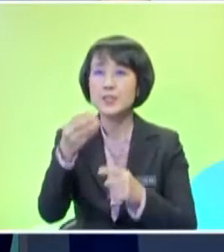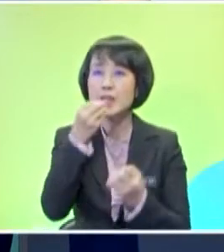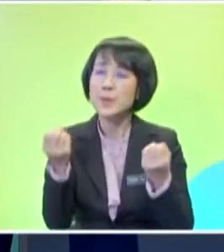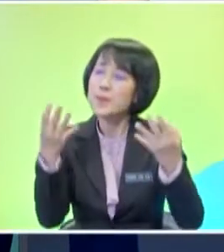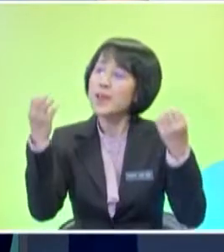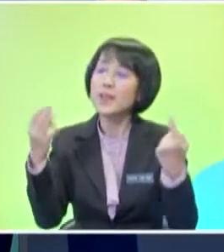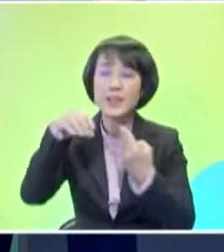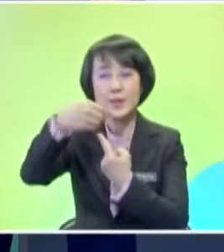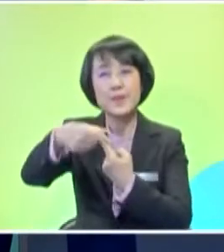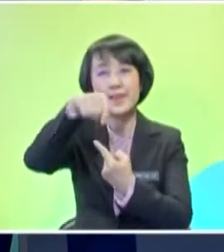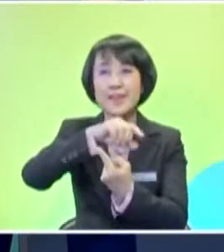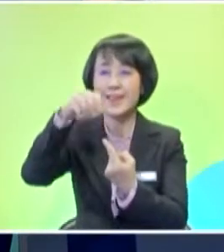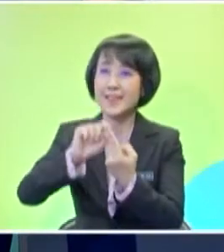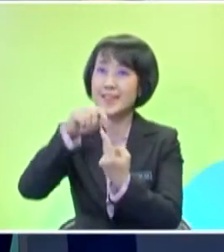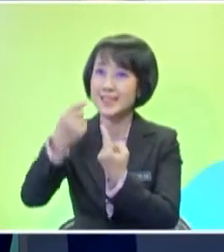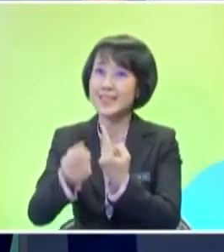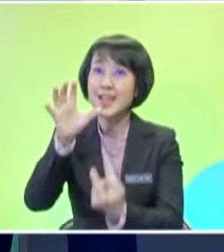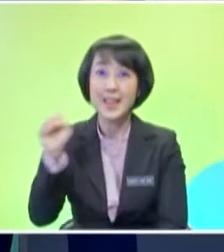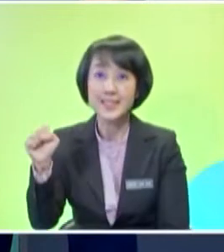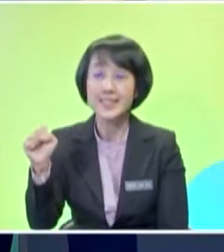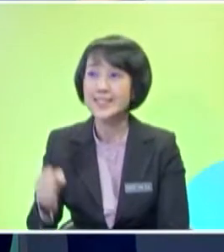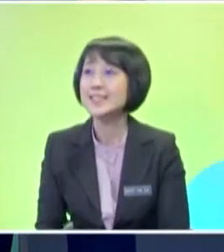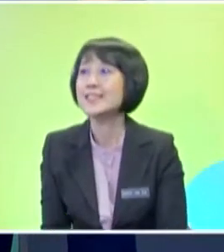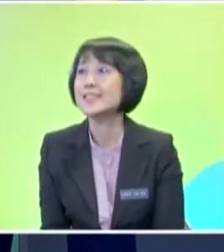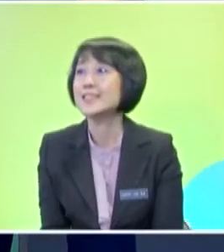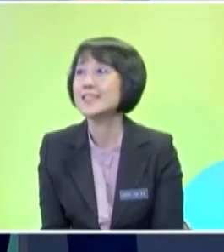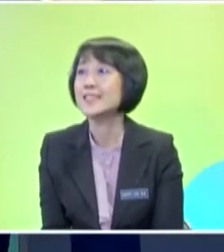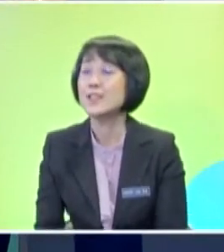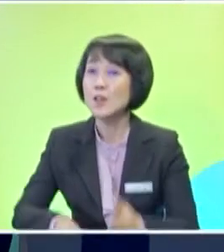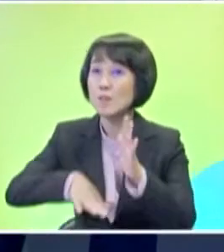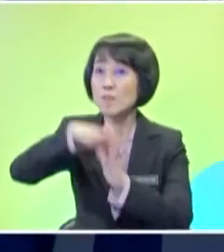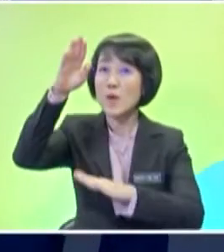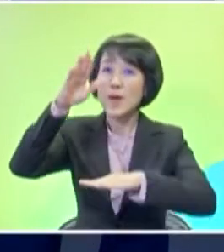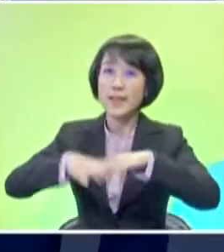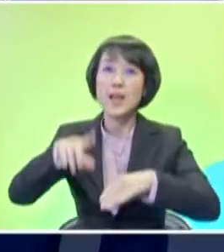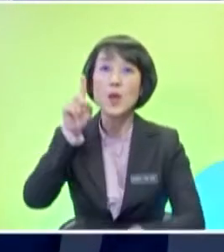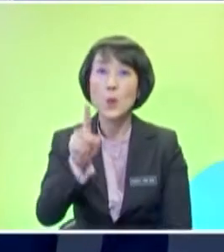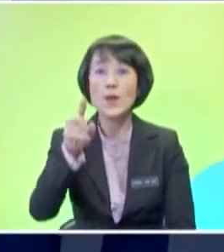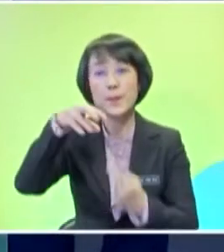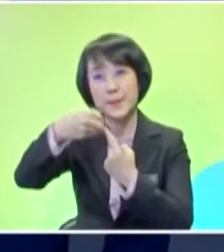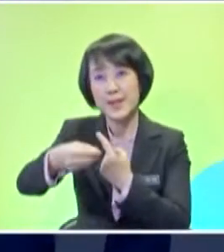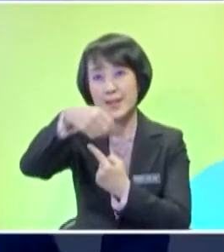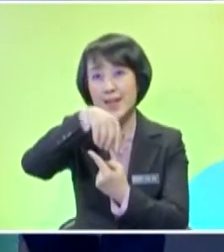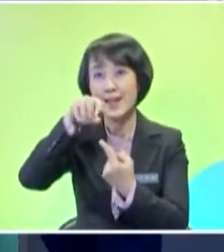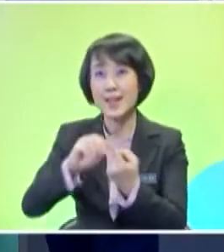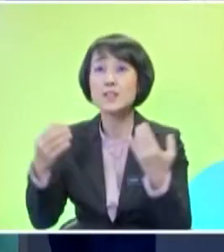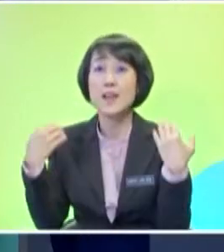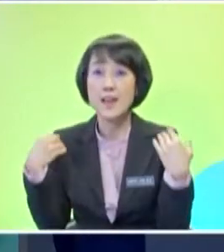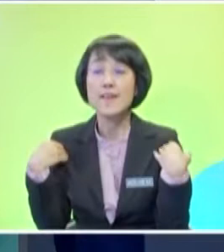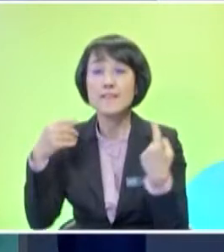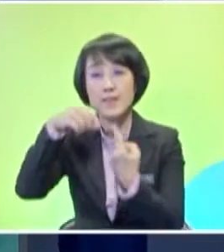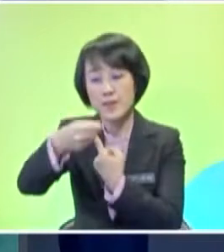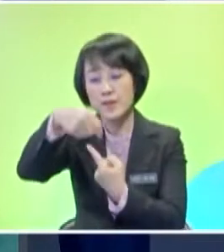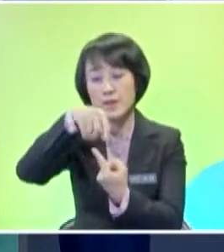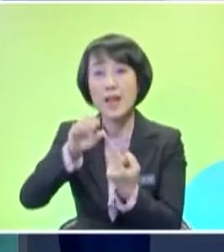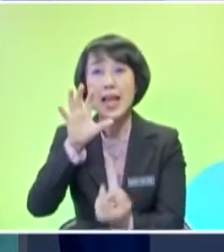Okay? Okay. This one? So this means it's more than one banana? Yes, yes. Ah, okay. Okay, if only one banana like